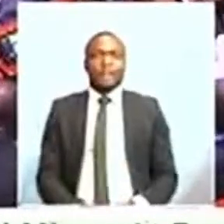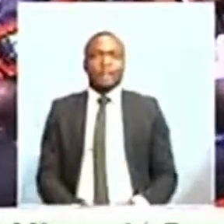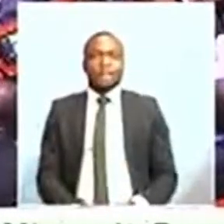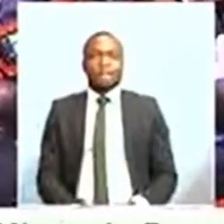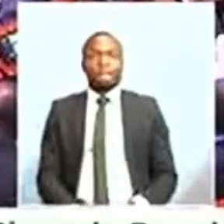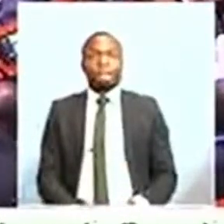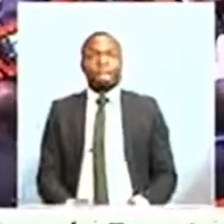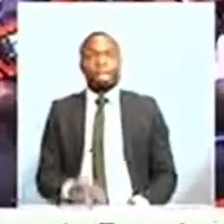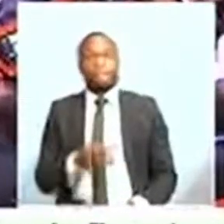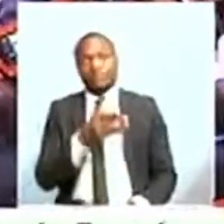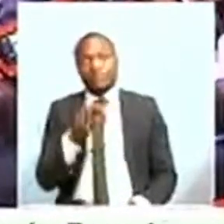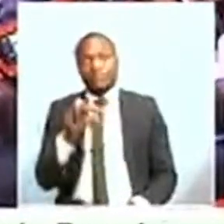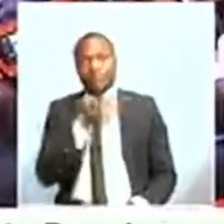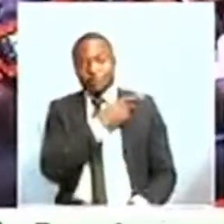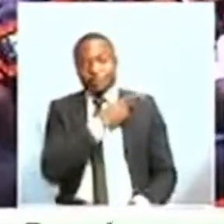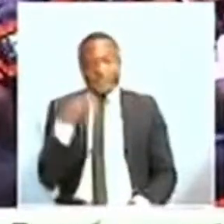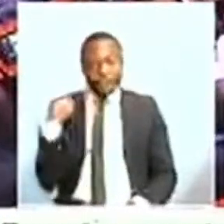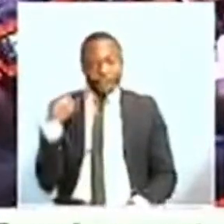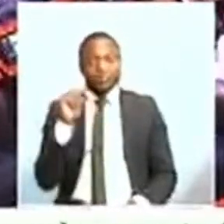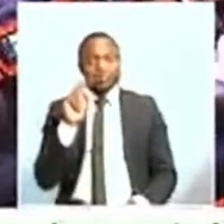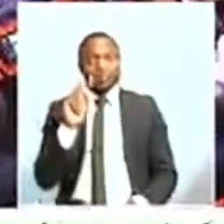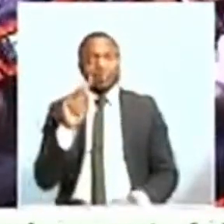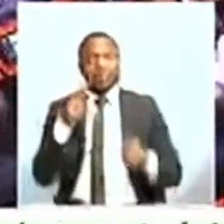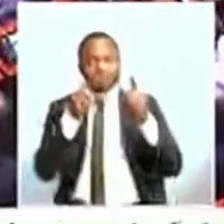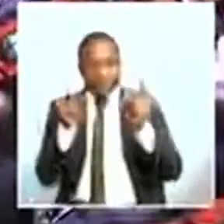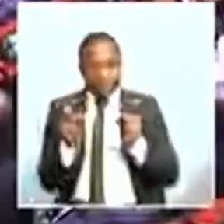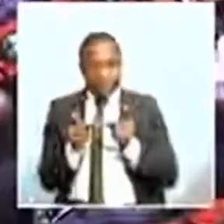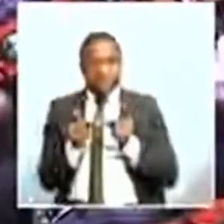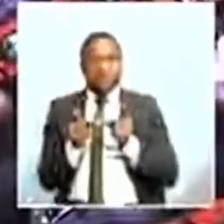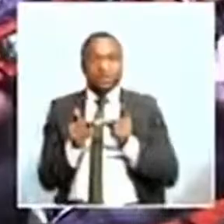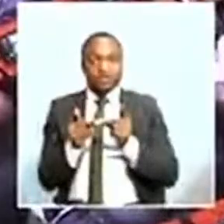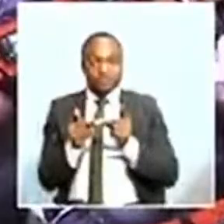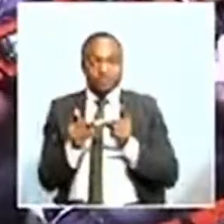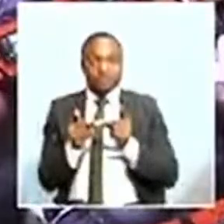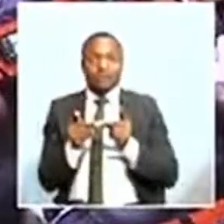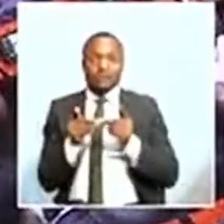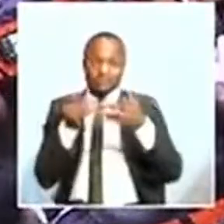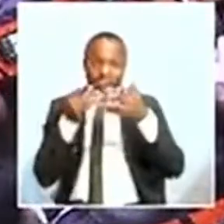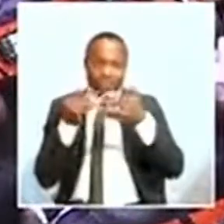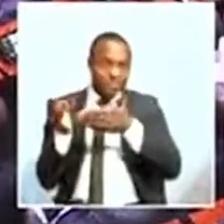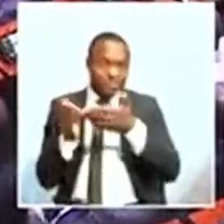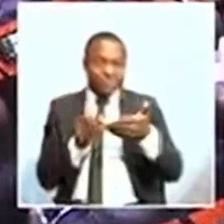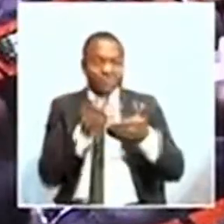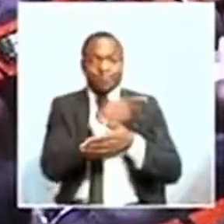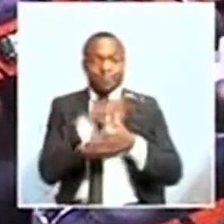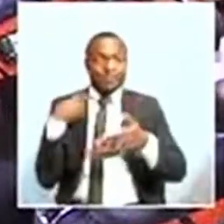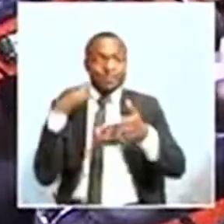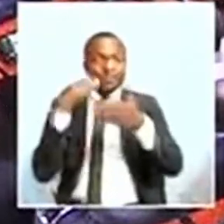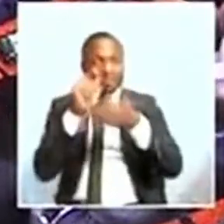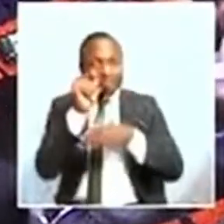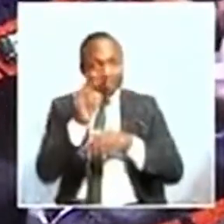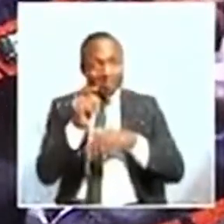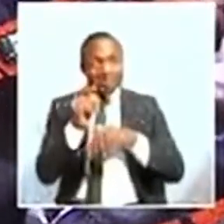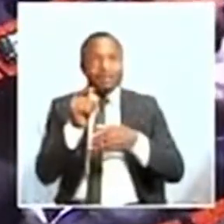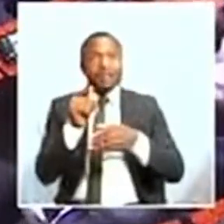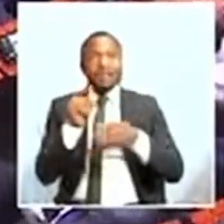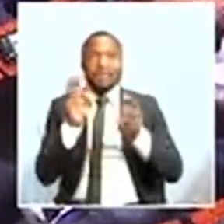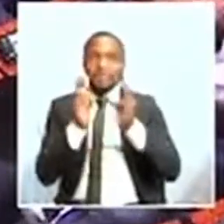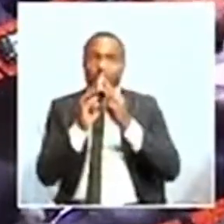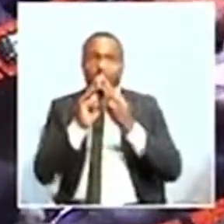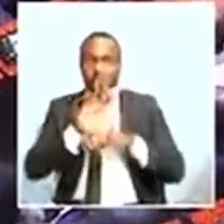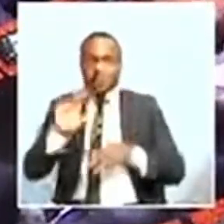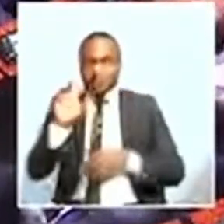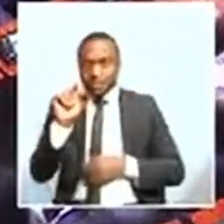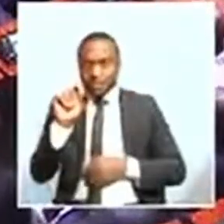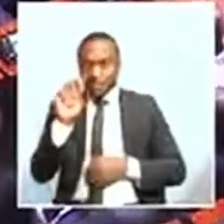everyone still tuned into Parliament TV, the station that is dedicated to bringing Parliament closer to you. Business has been suspended